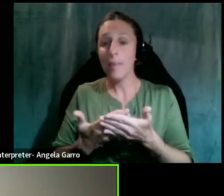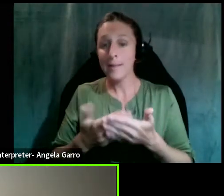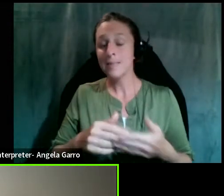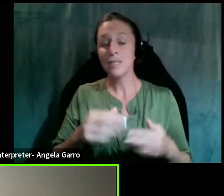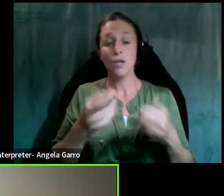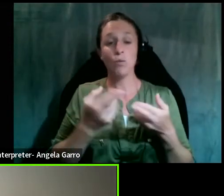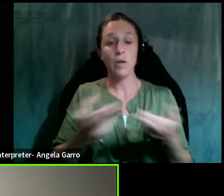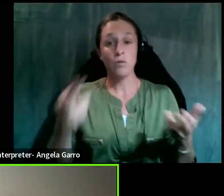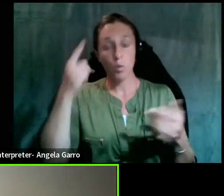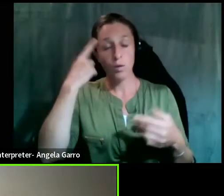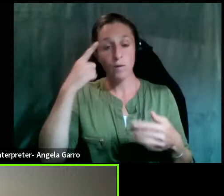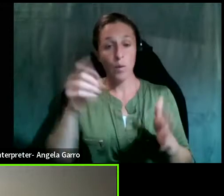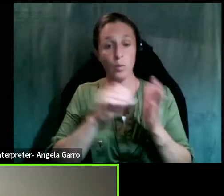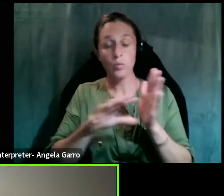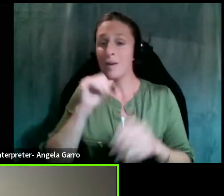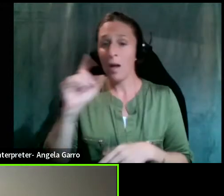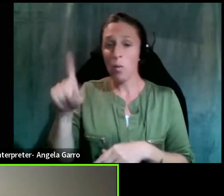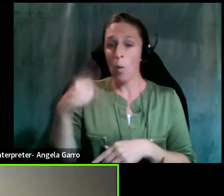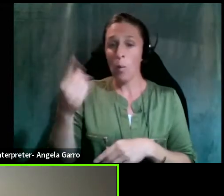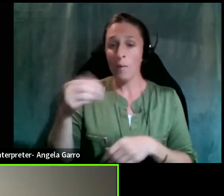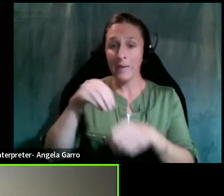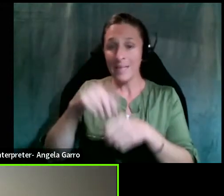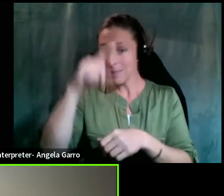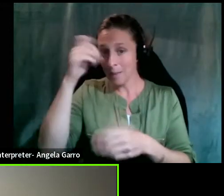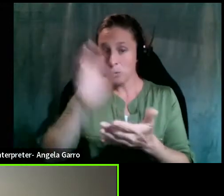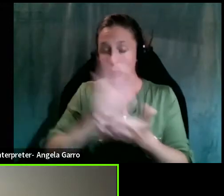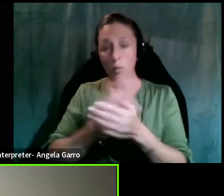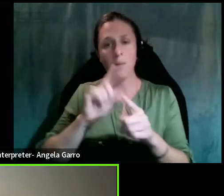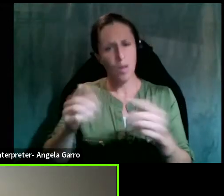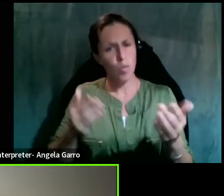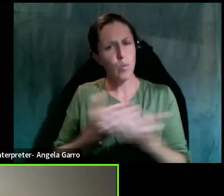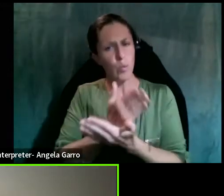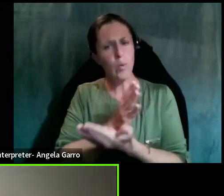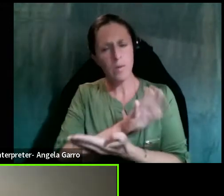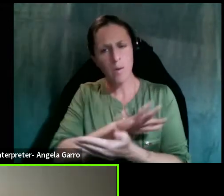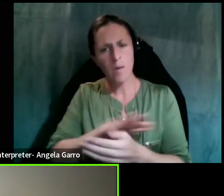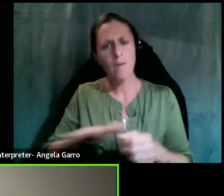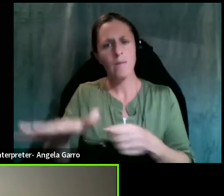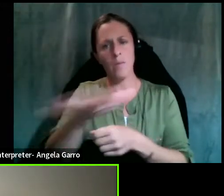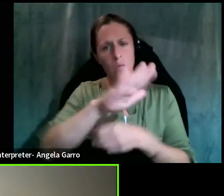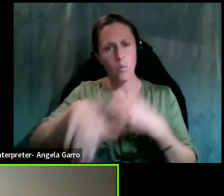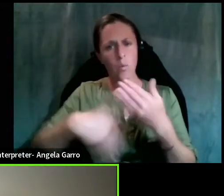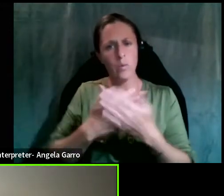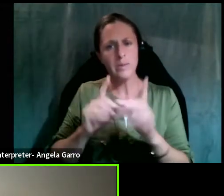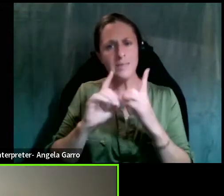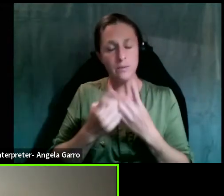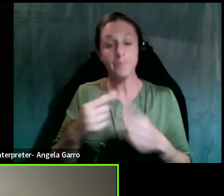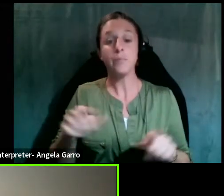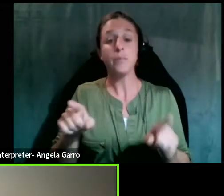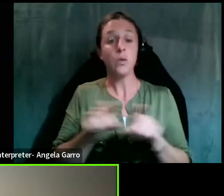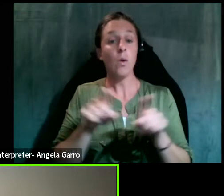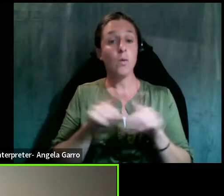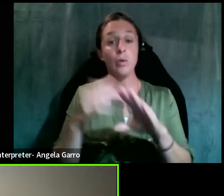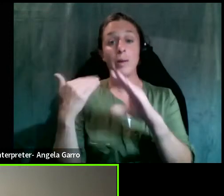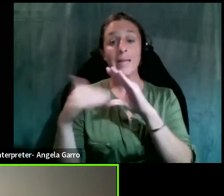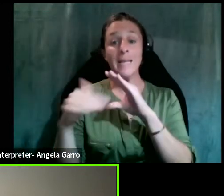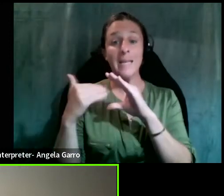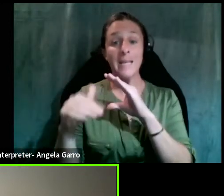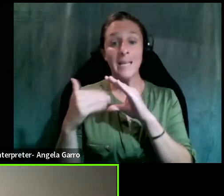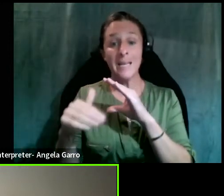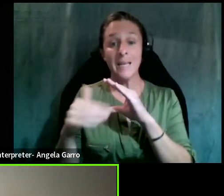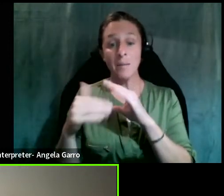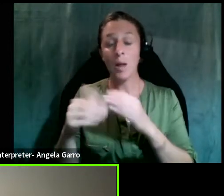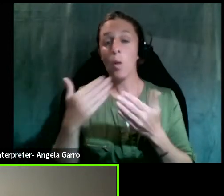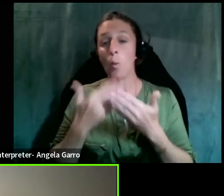for the students, not only in summer school, but throughout our district. And also the email lacked